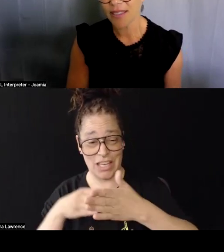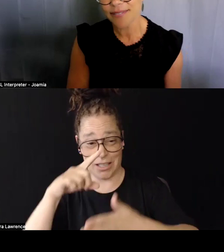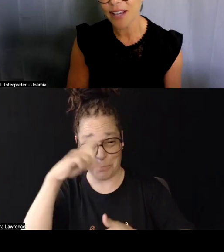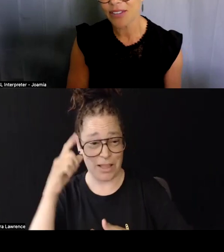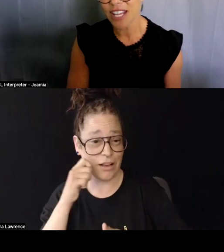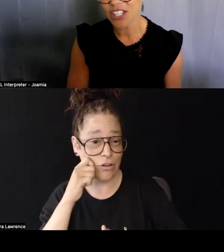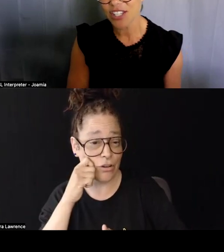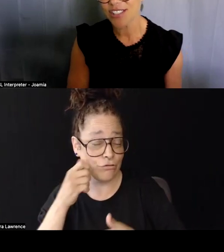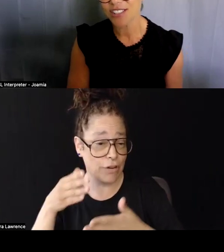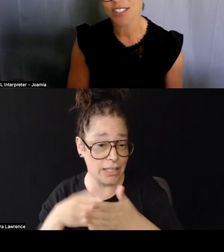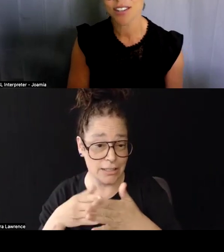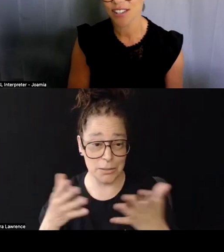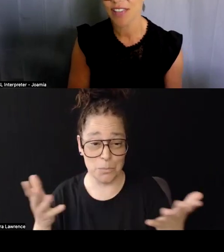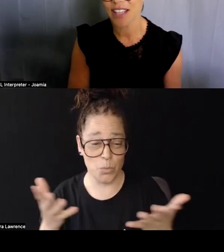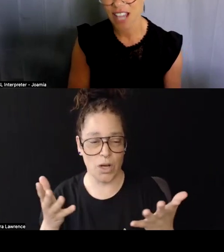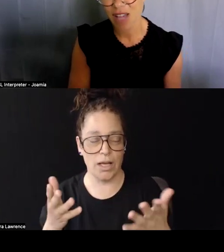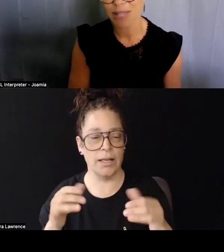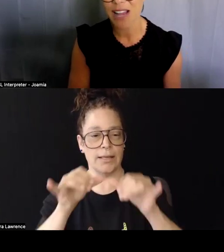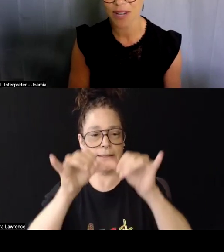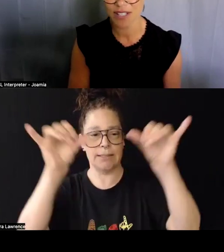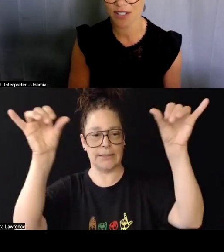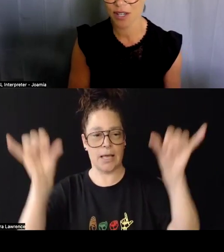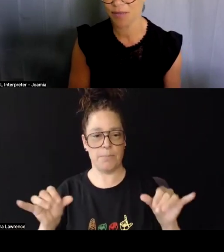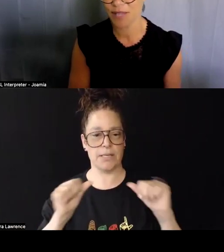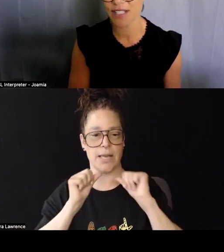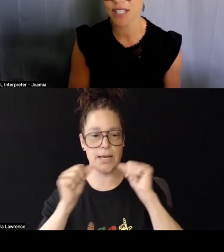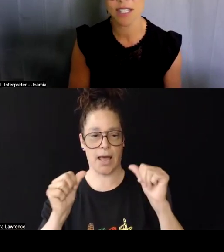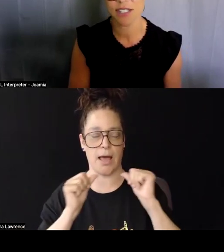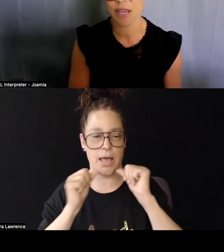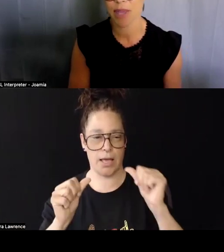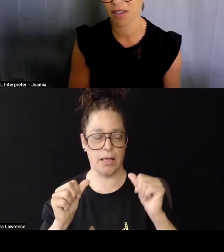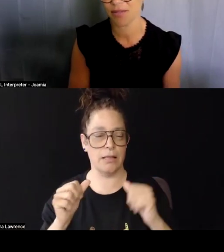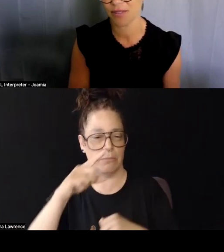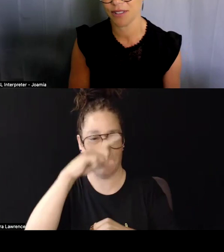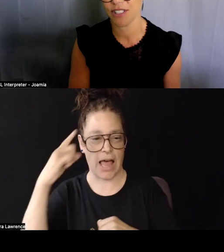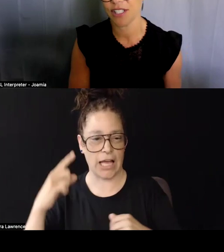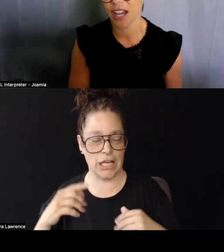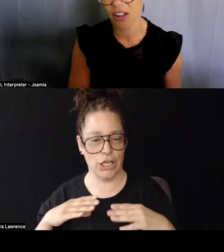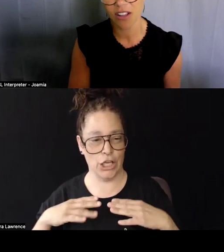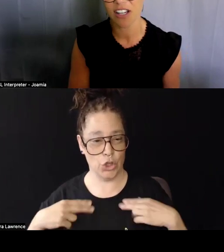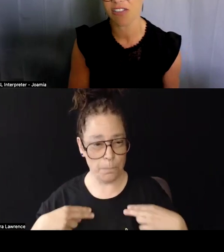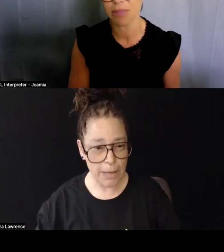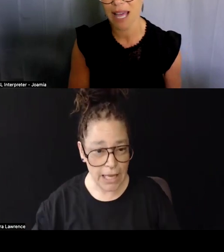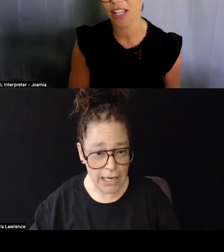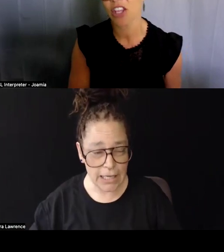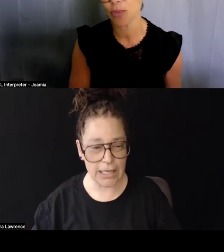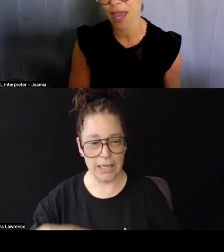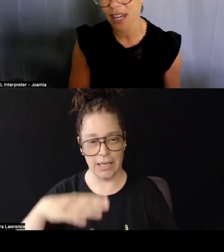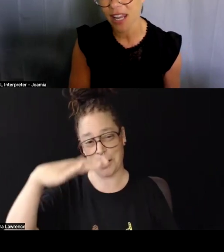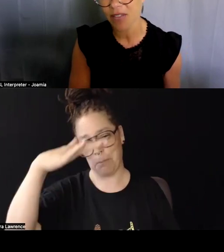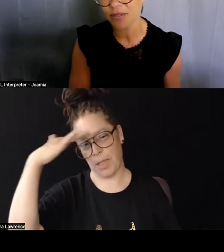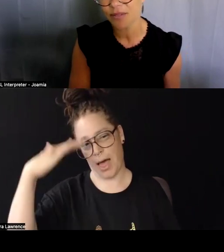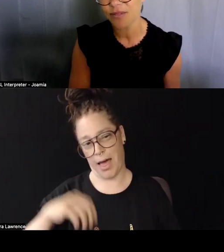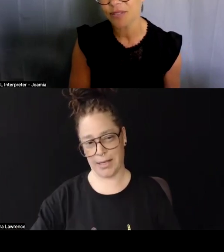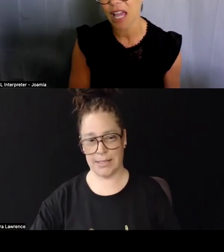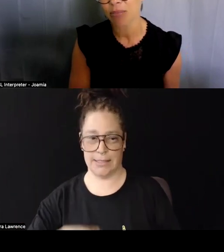and the foundations of anti-Black racism is systemic denial of Black